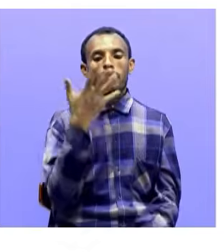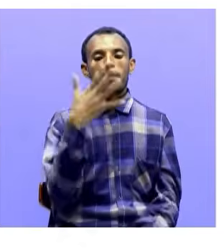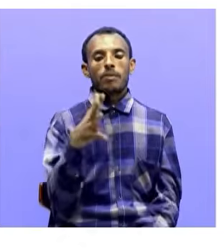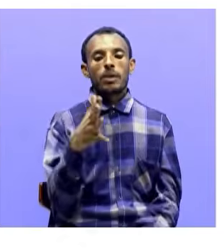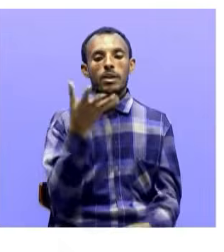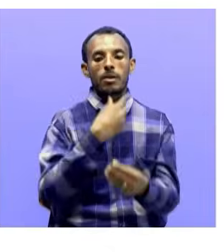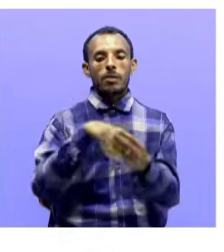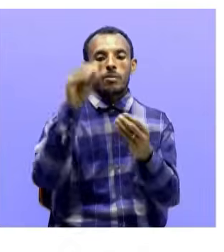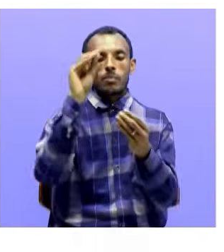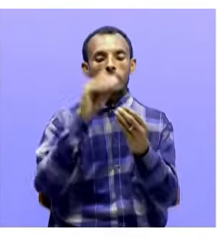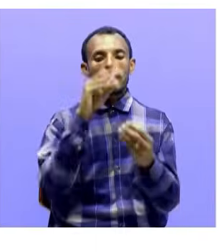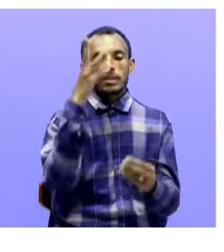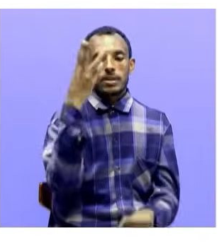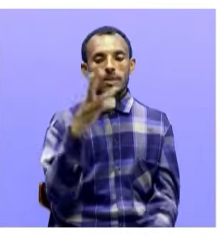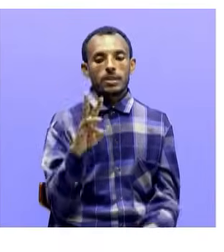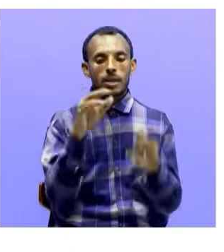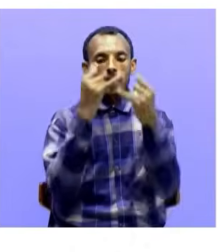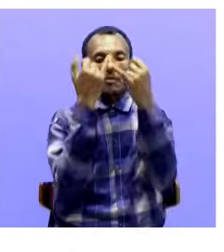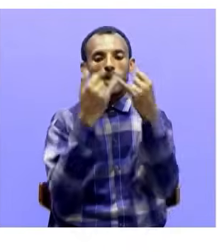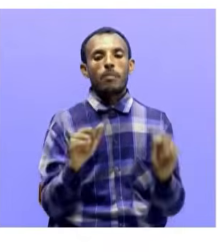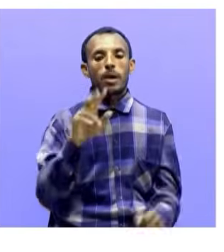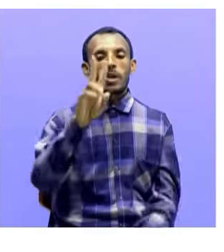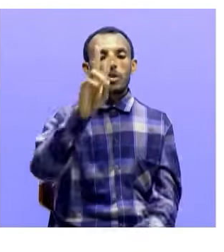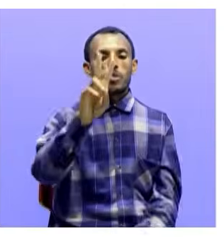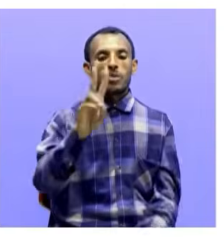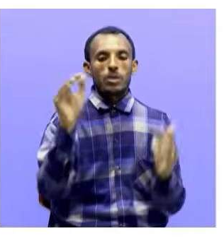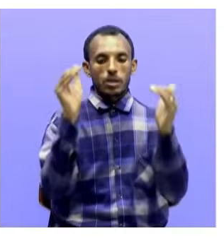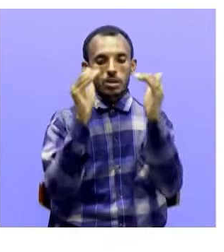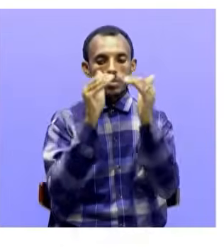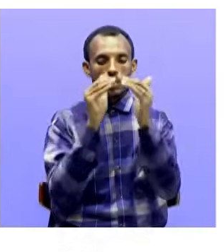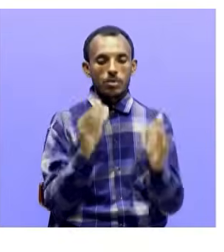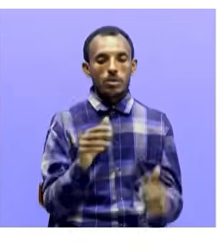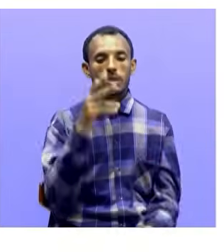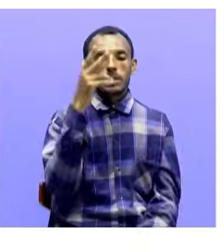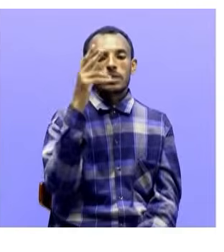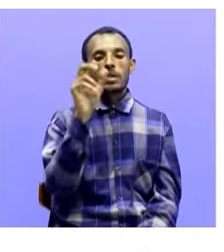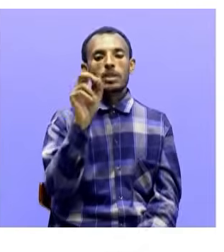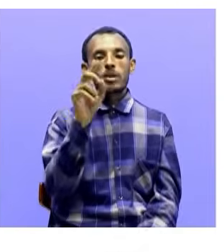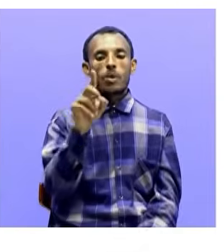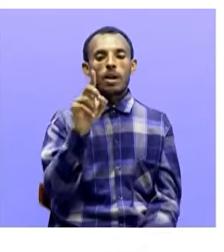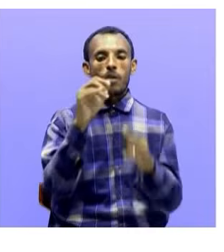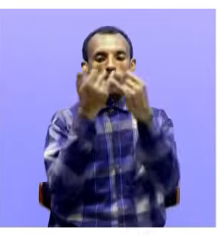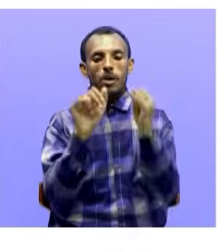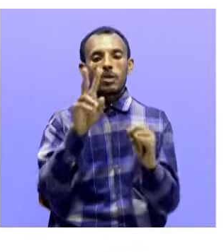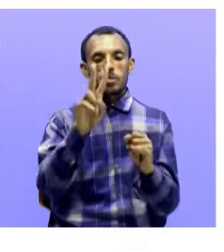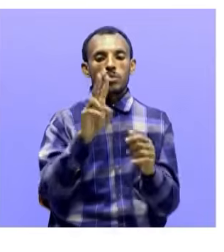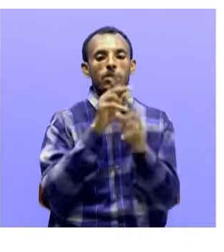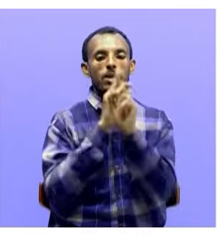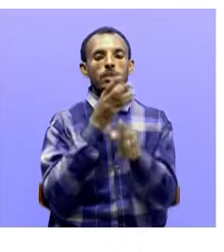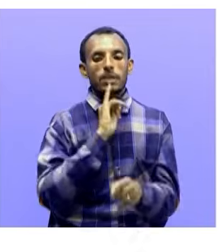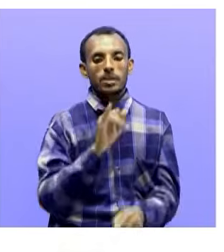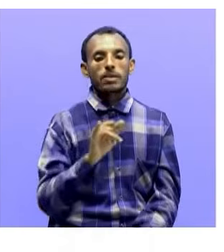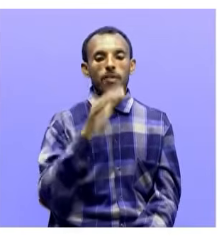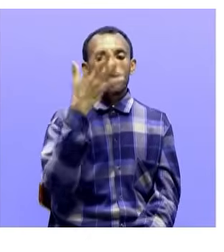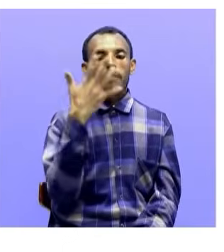15 plus 16 divided by 2. This will be this 31 over 2. The answer will be this